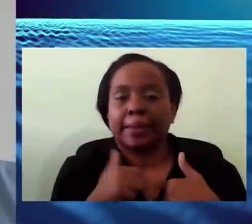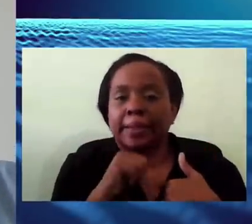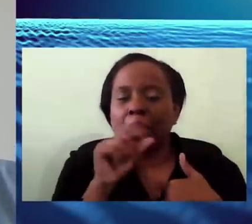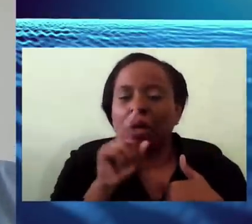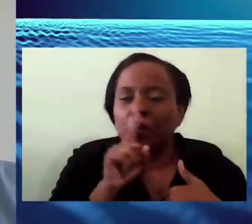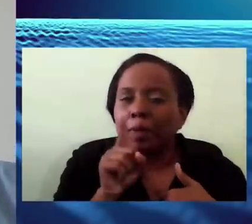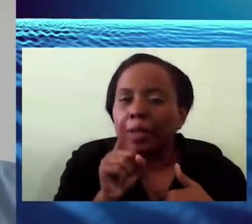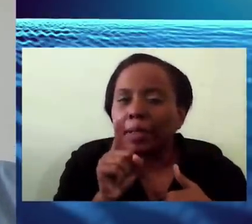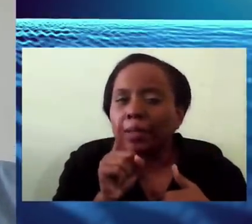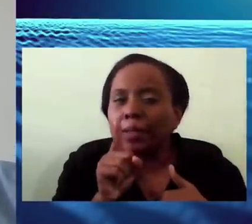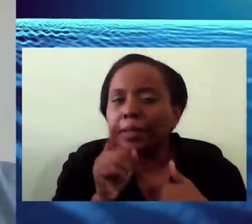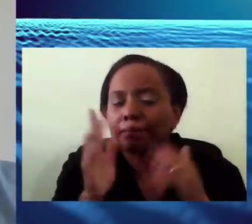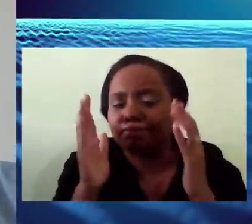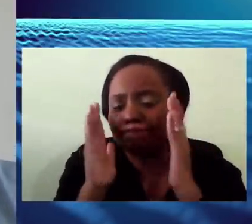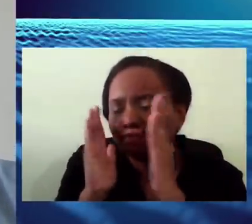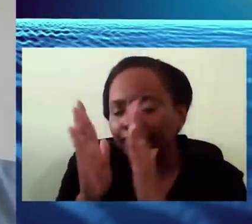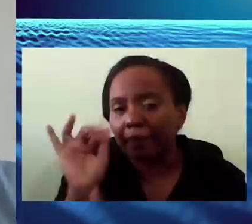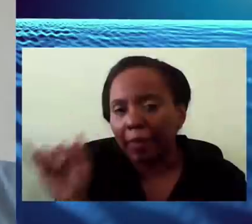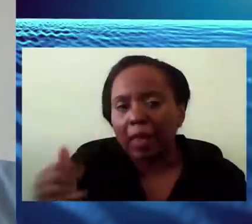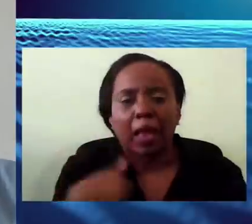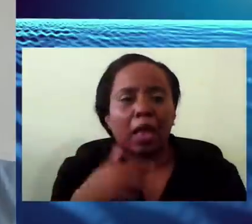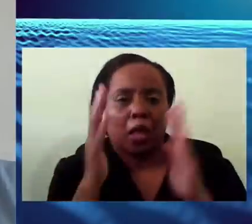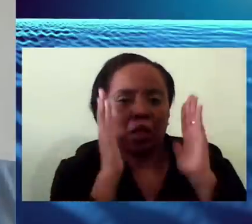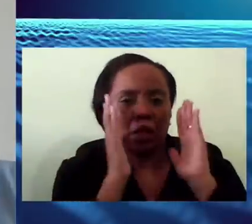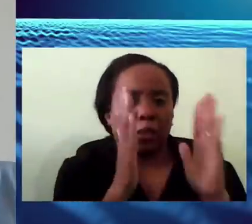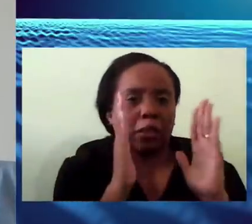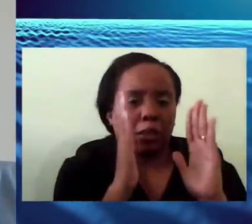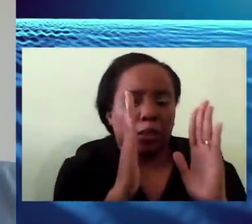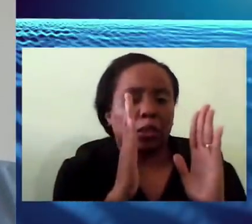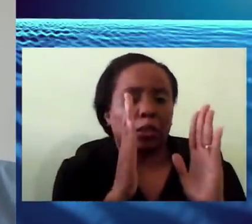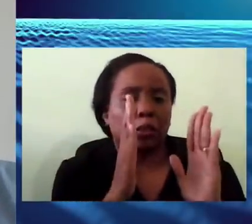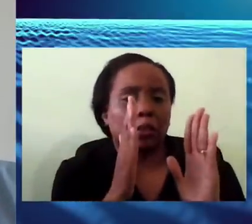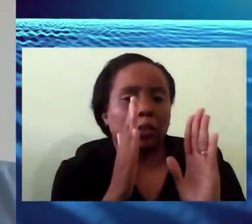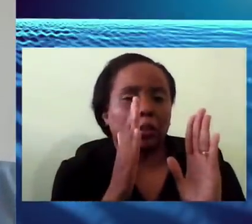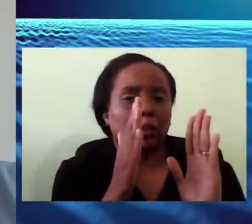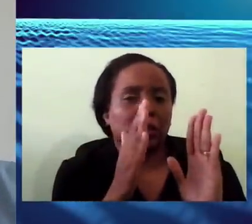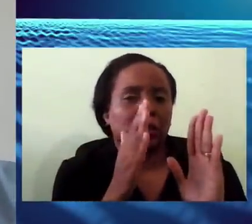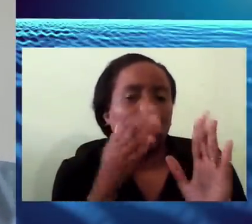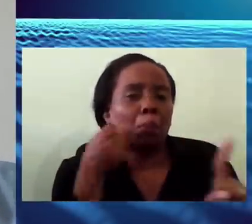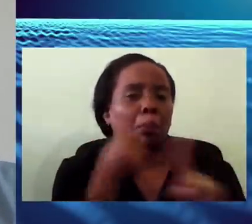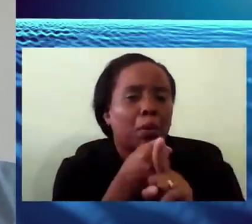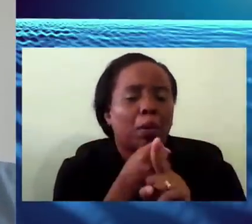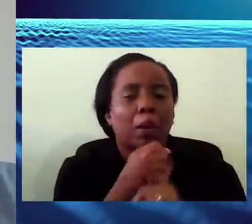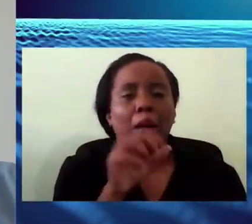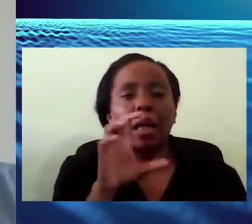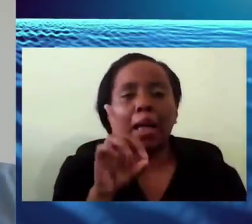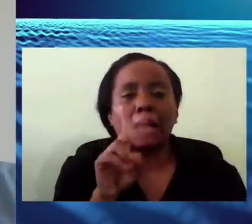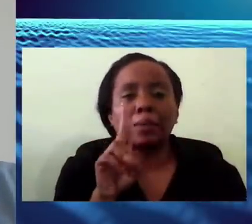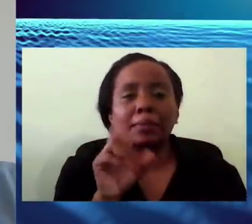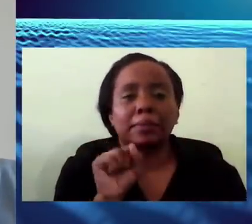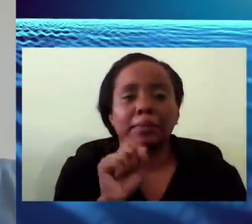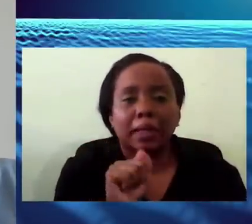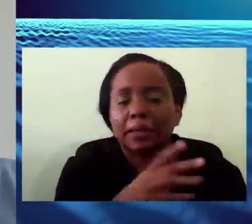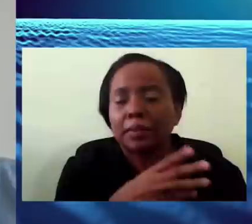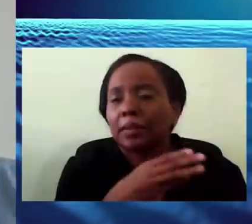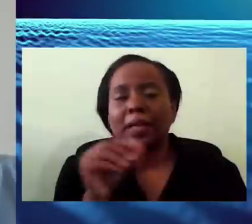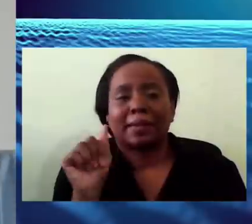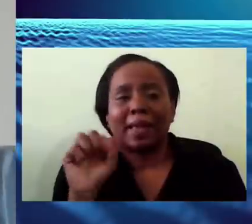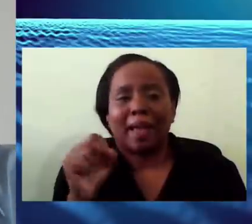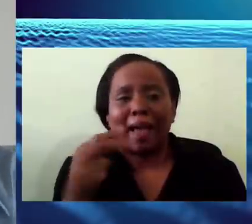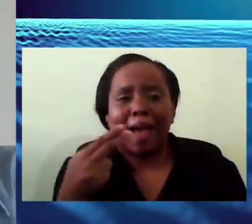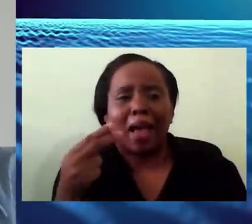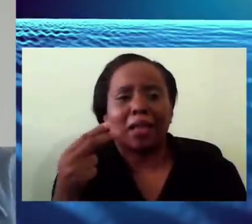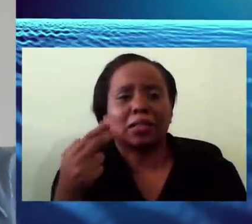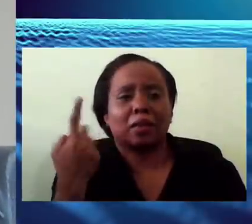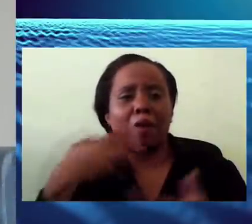I was focused on dealing with the impact of the dust and the ash on the healthcare facilities and trying to